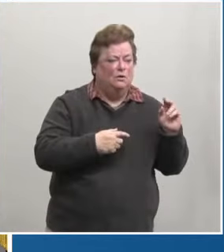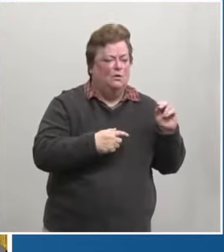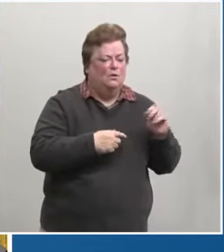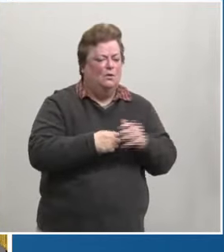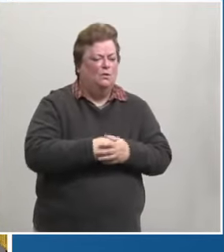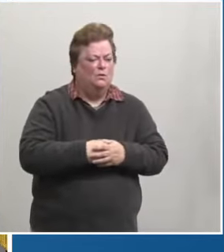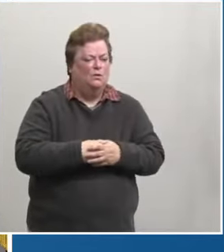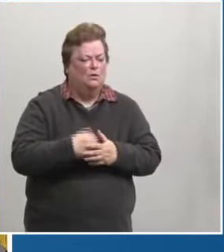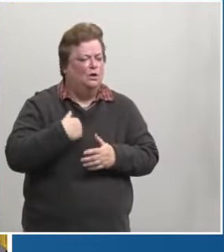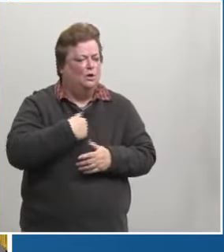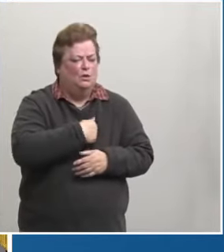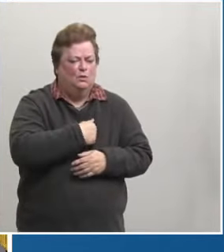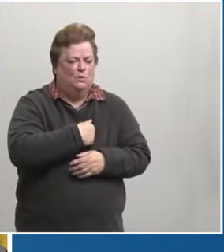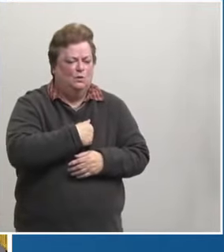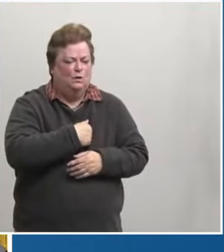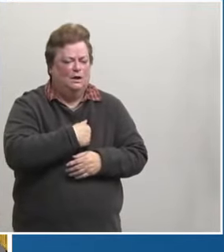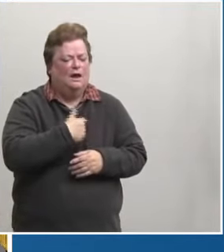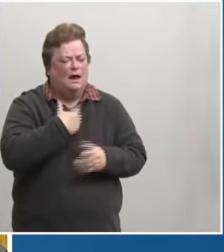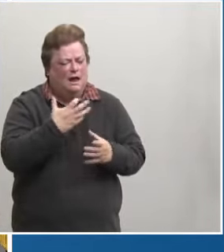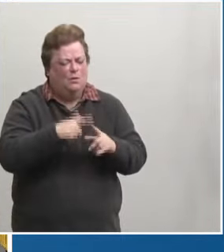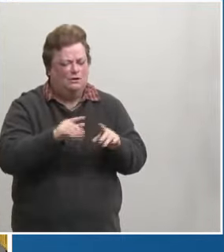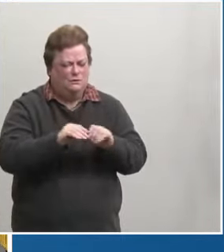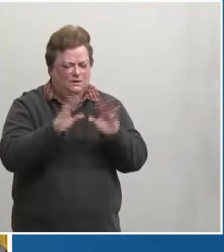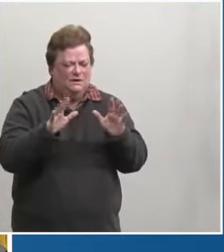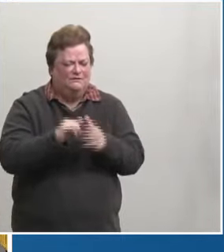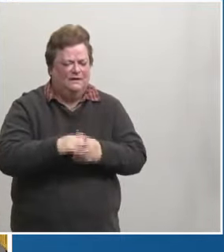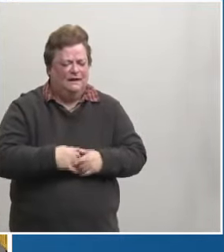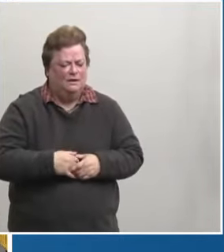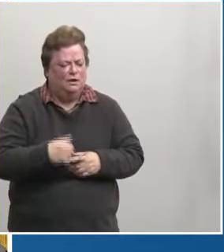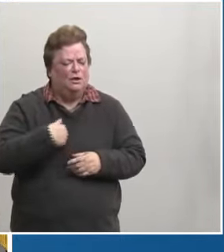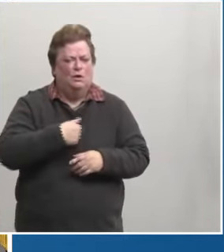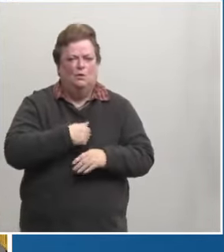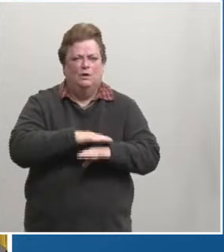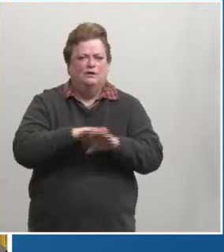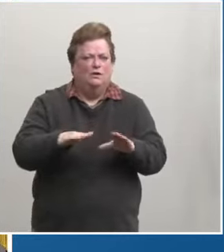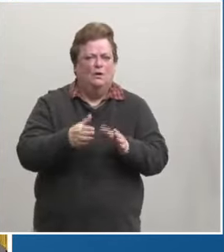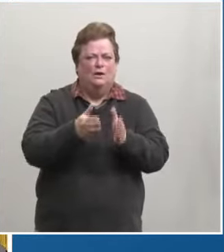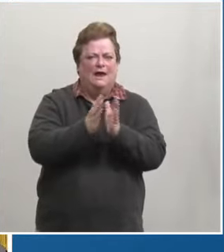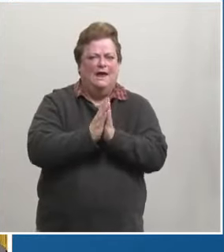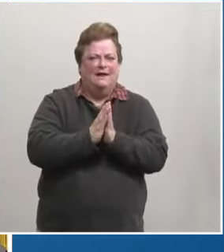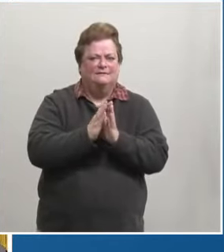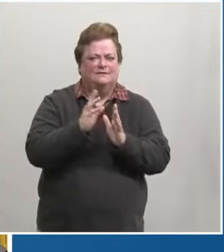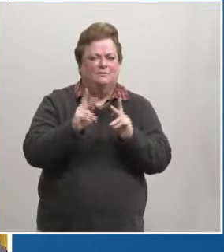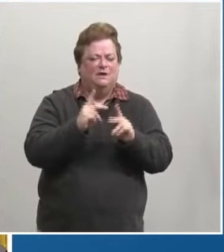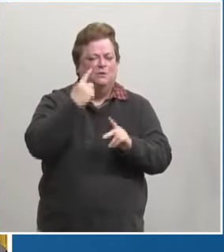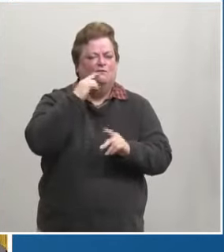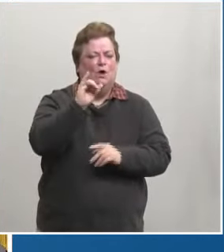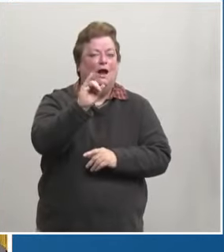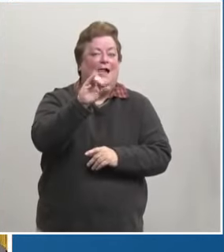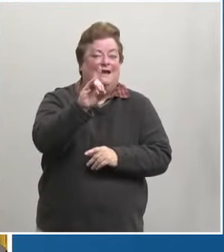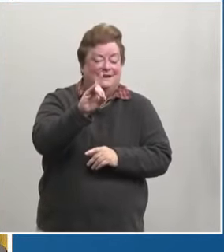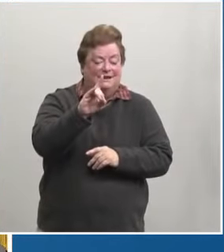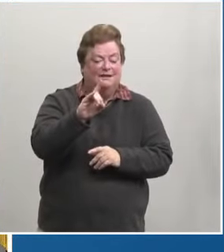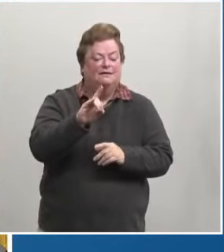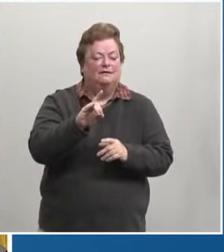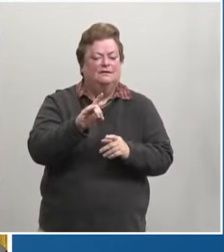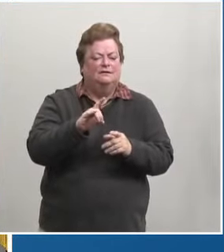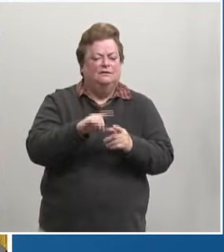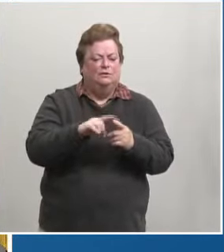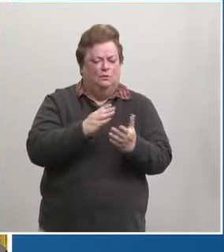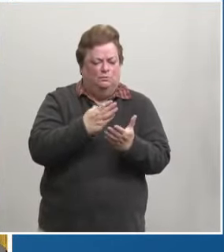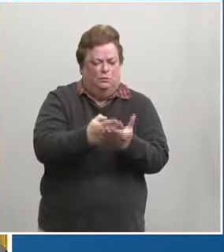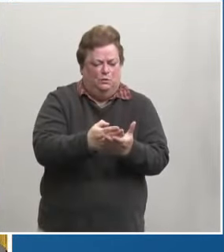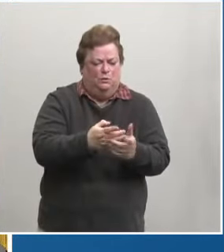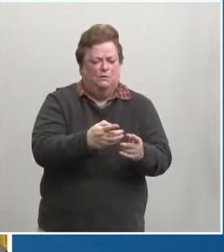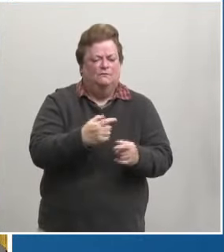We don't ask for, I want to clarify that. We don't ask people for an ID when they come to the health department for services, and